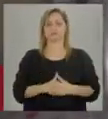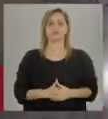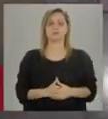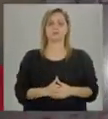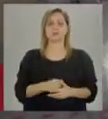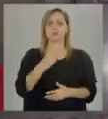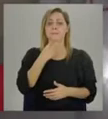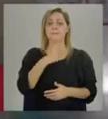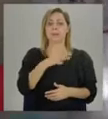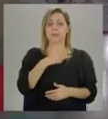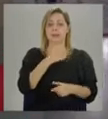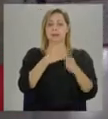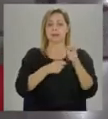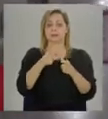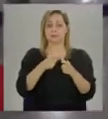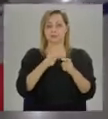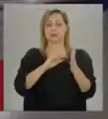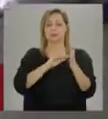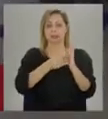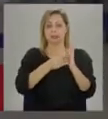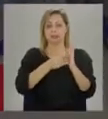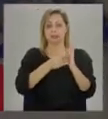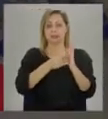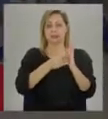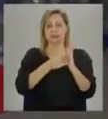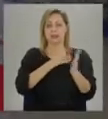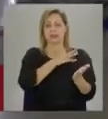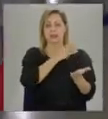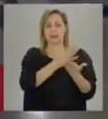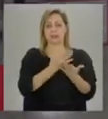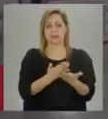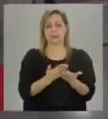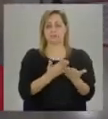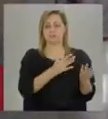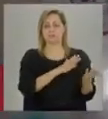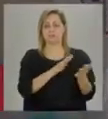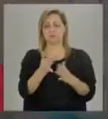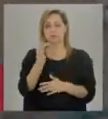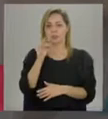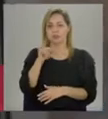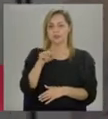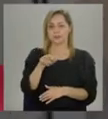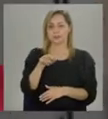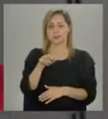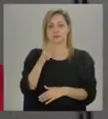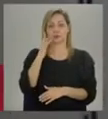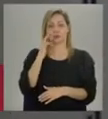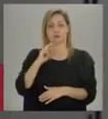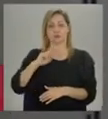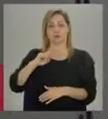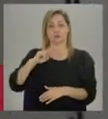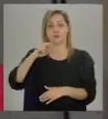Thousands upon thousands are being tested. So far, about 4,000, the numbers keep changing, have